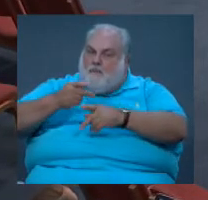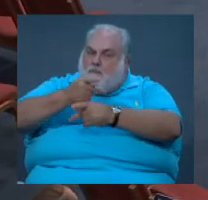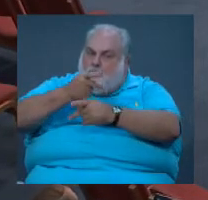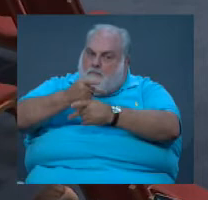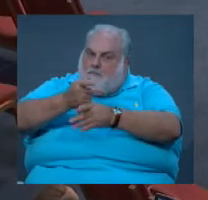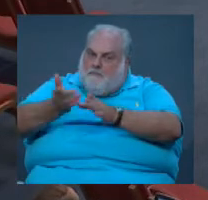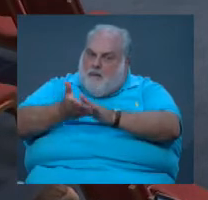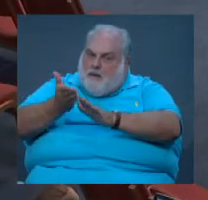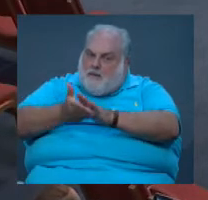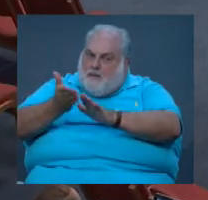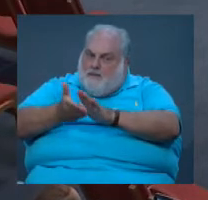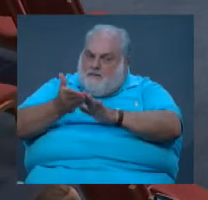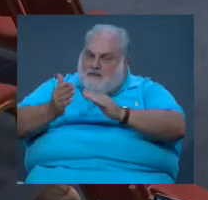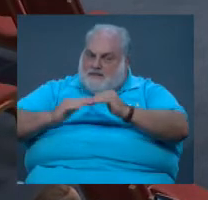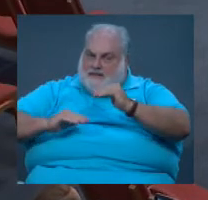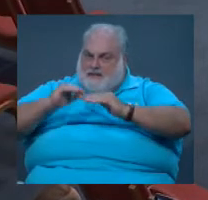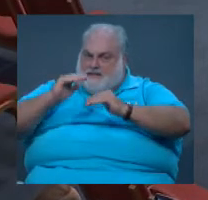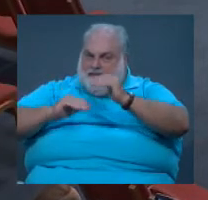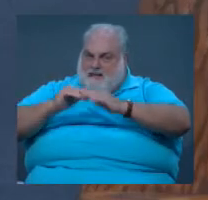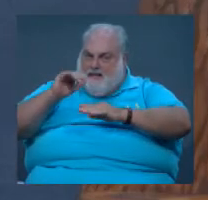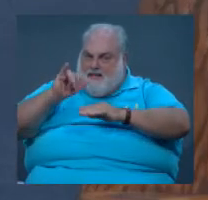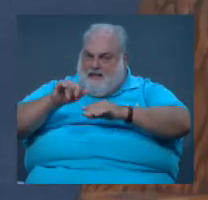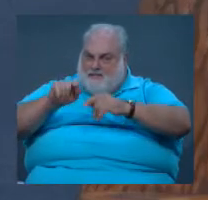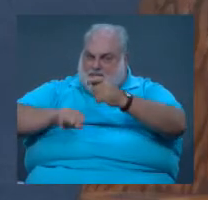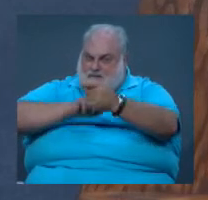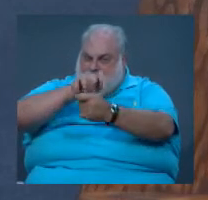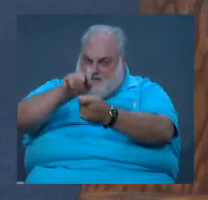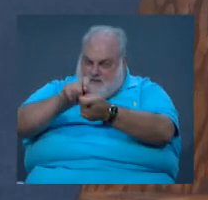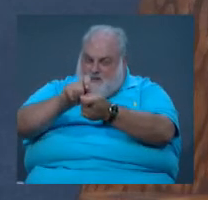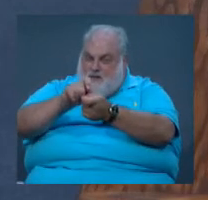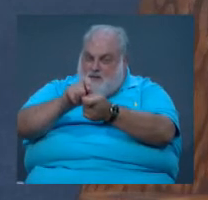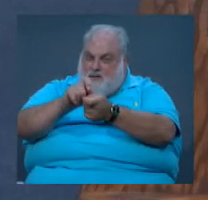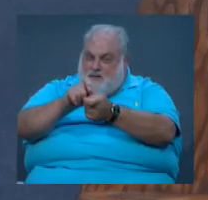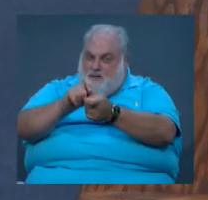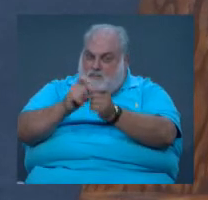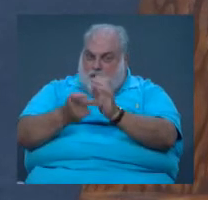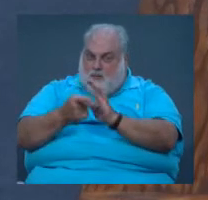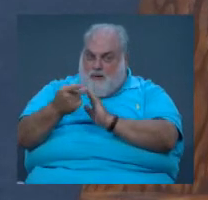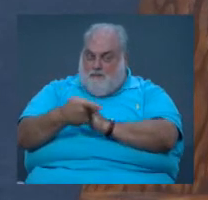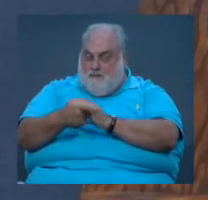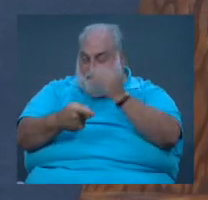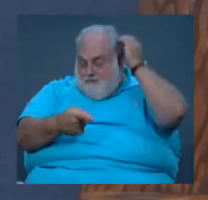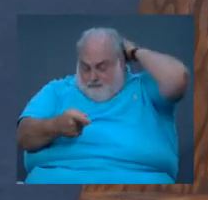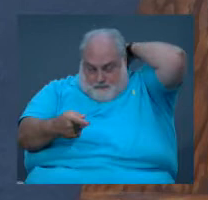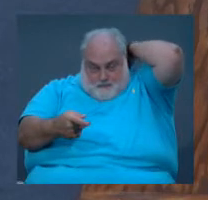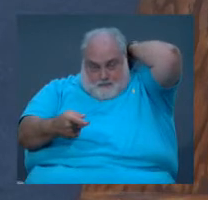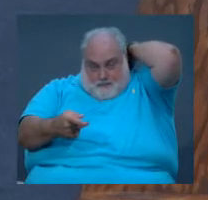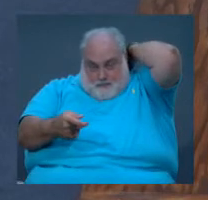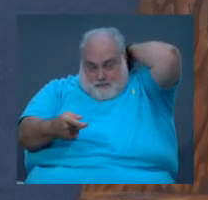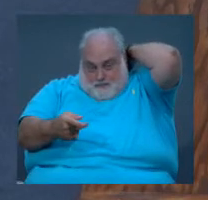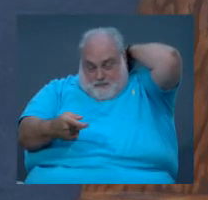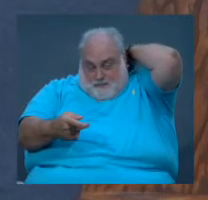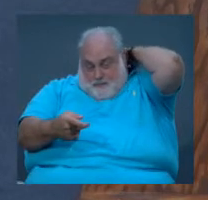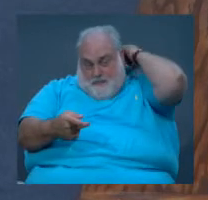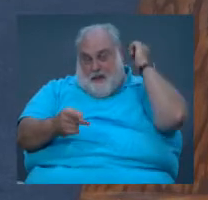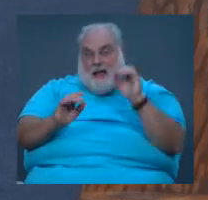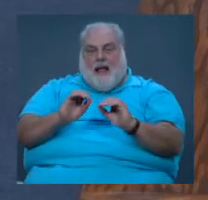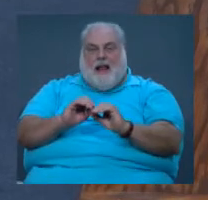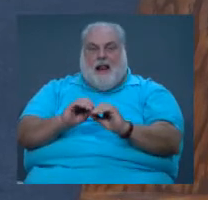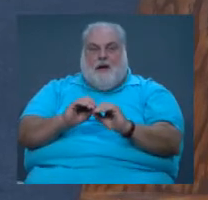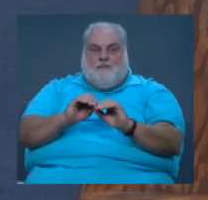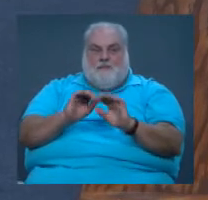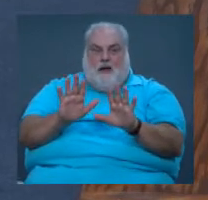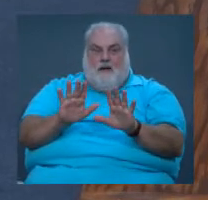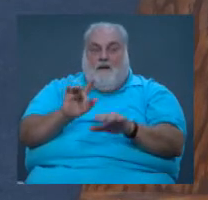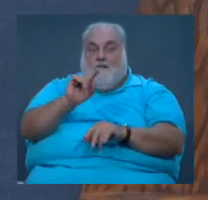and operation of the facility. That would have been for a specific program. Now, I want to make it clear, our